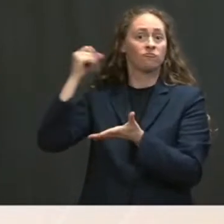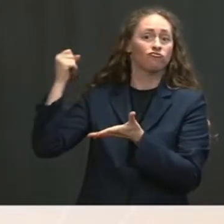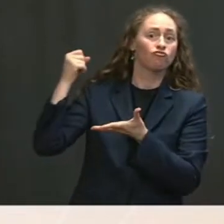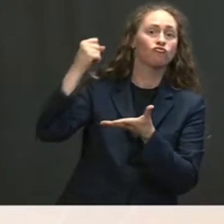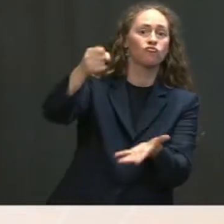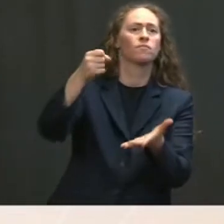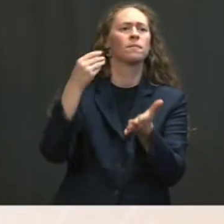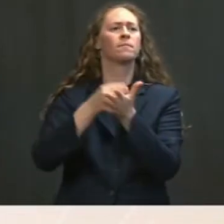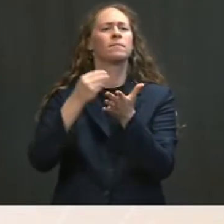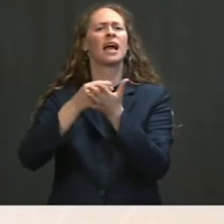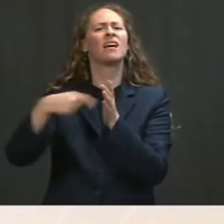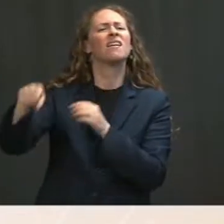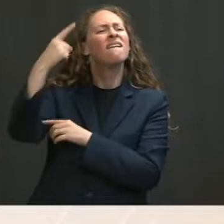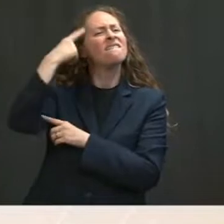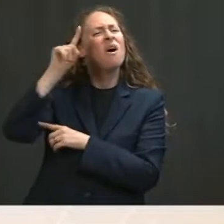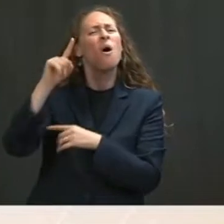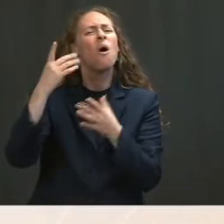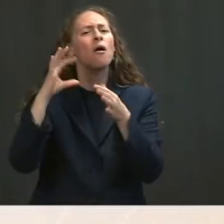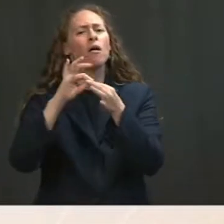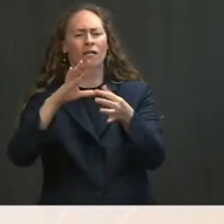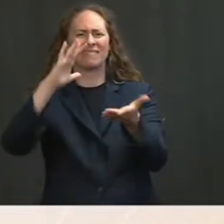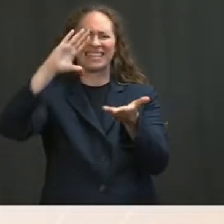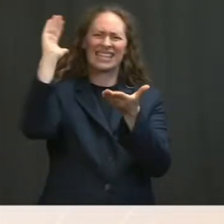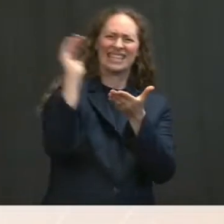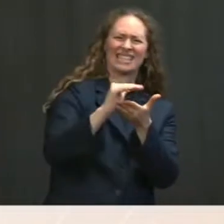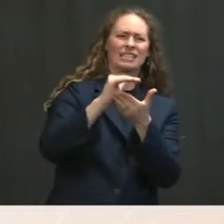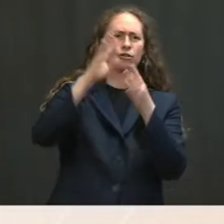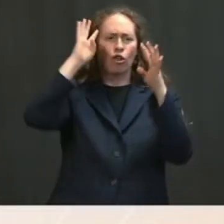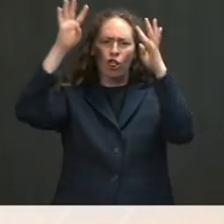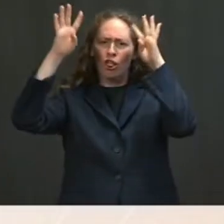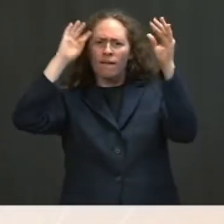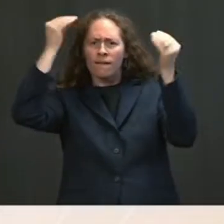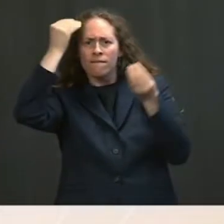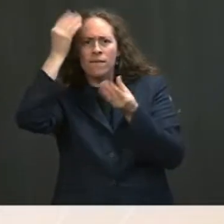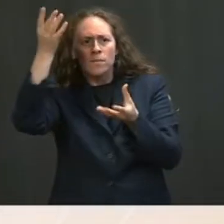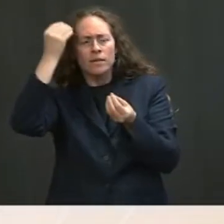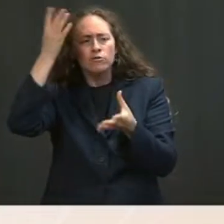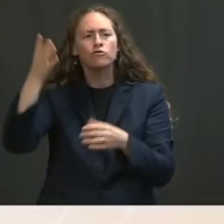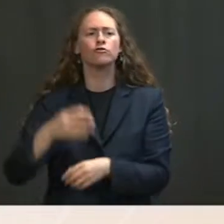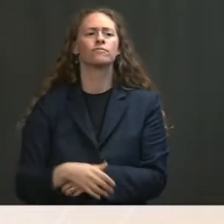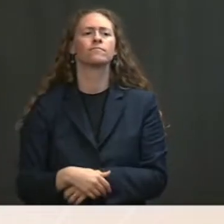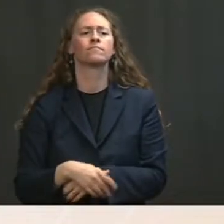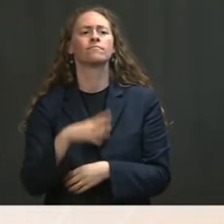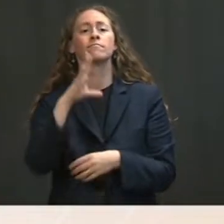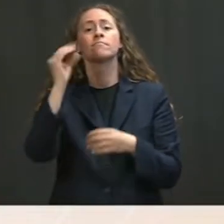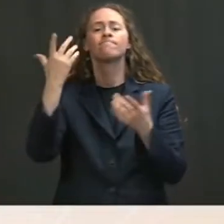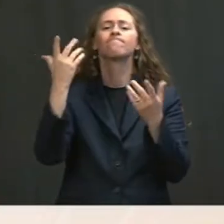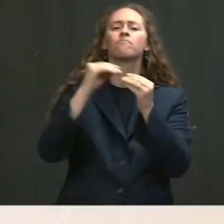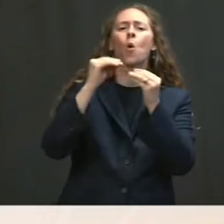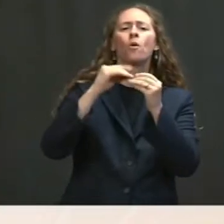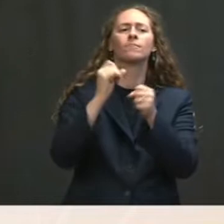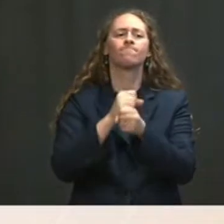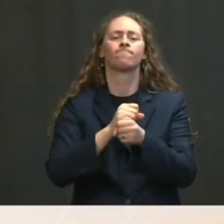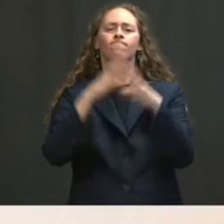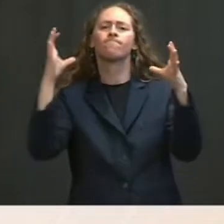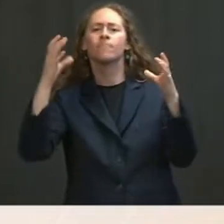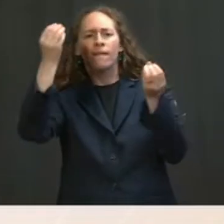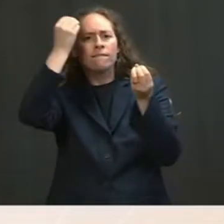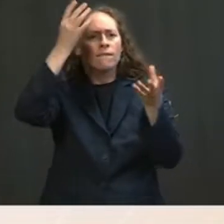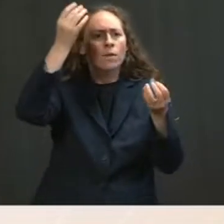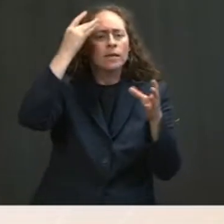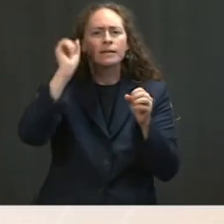announcing that they will convene a set of librarians, scholars, journalists, and civic leaders to confront health misinformation